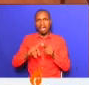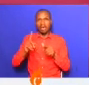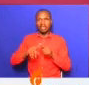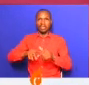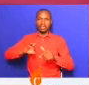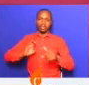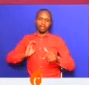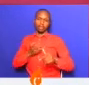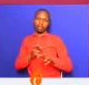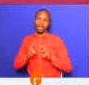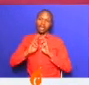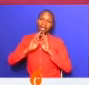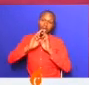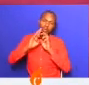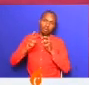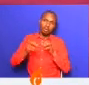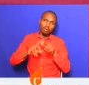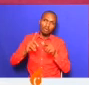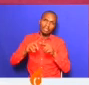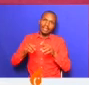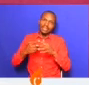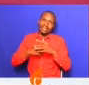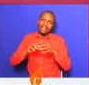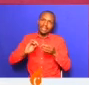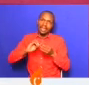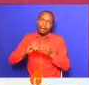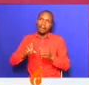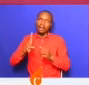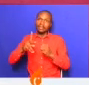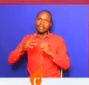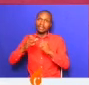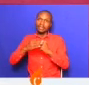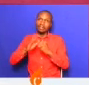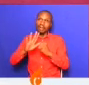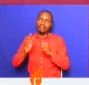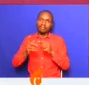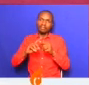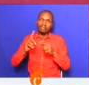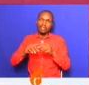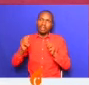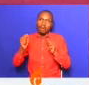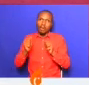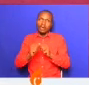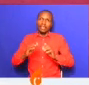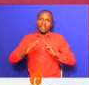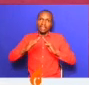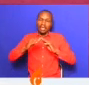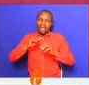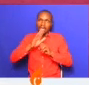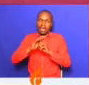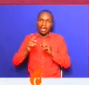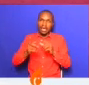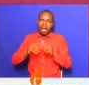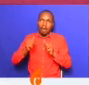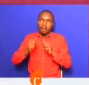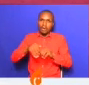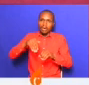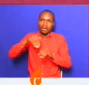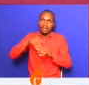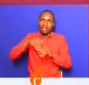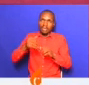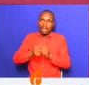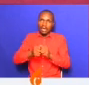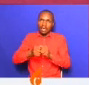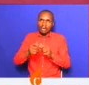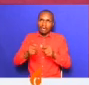report. Pursuant to standing order number 65, I propose this House adopt the secret ballot as the mode of voting